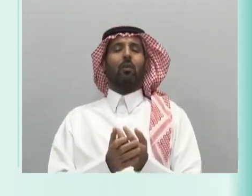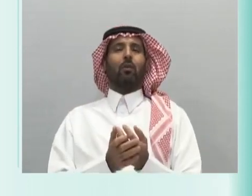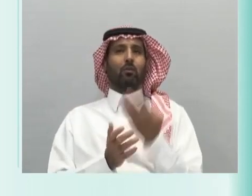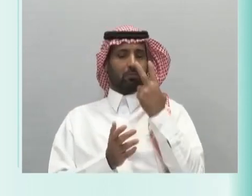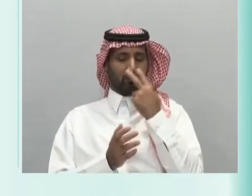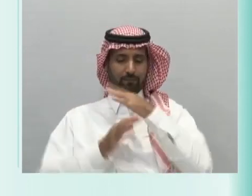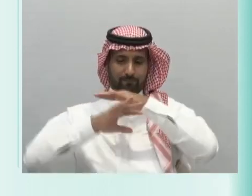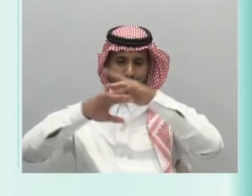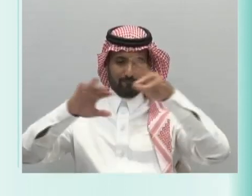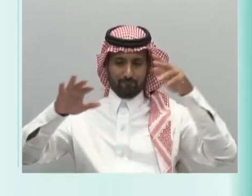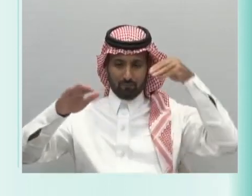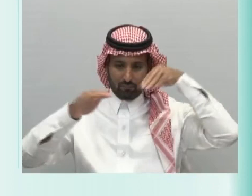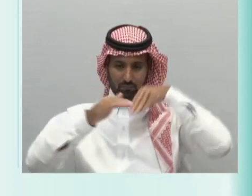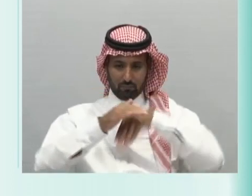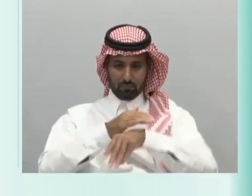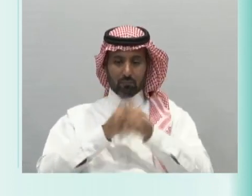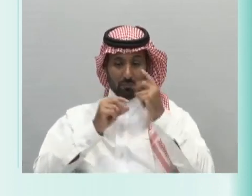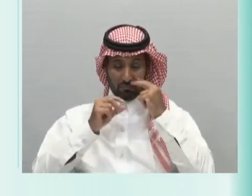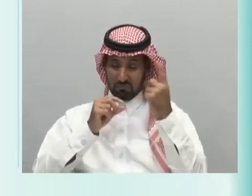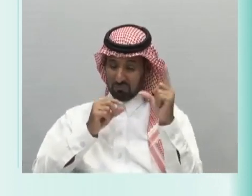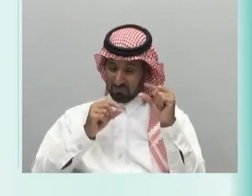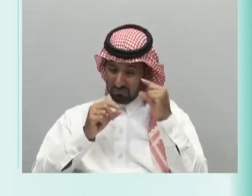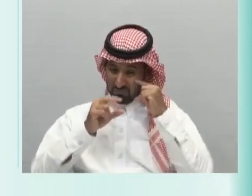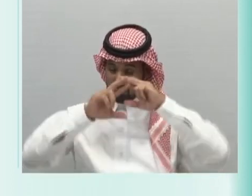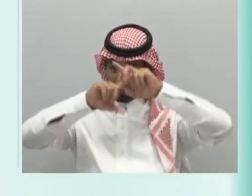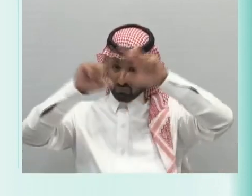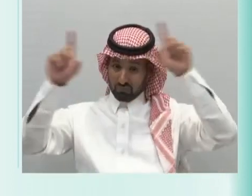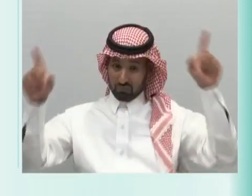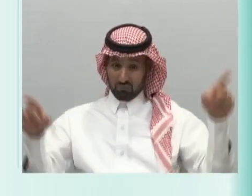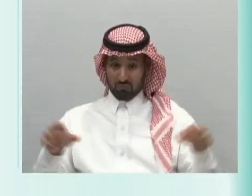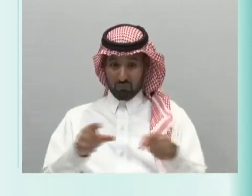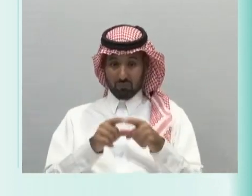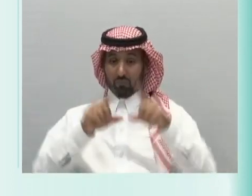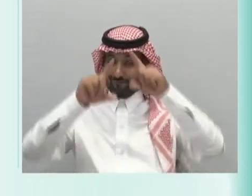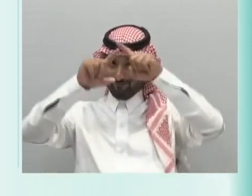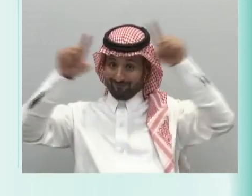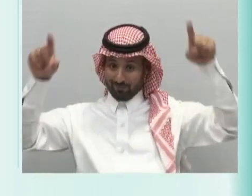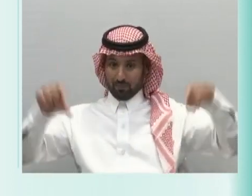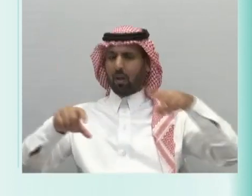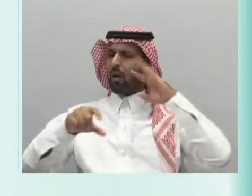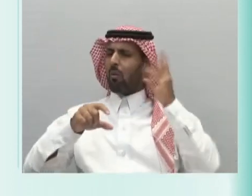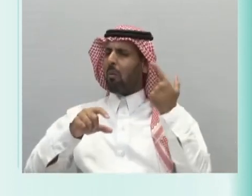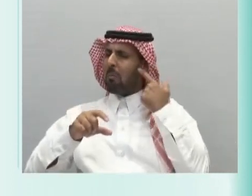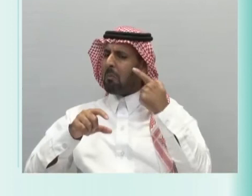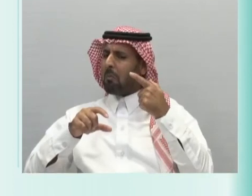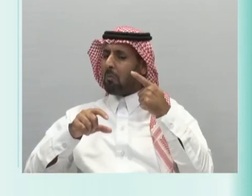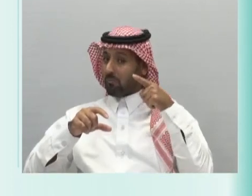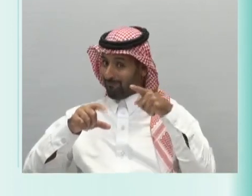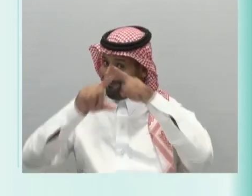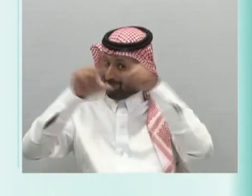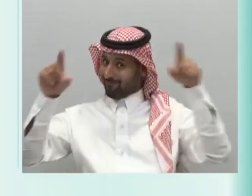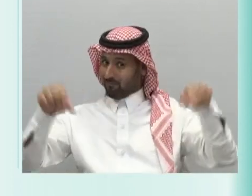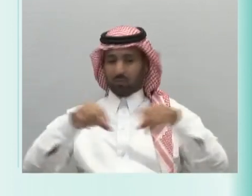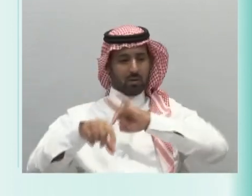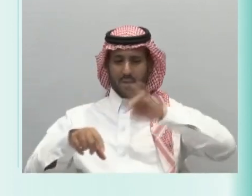undersea lodge has small square windows. Are they square and are they small? No, they are not square and